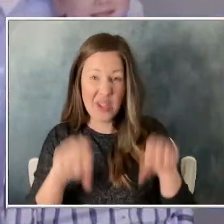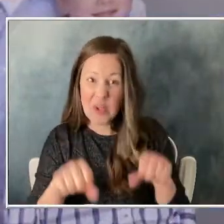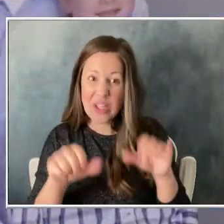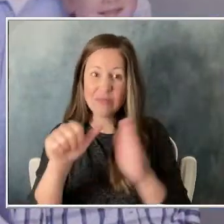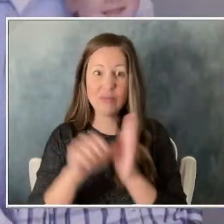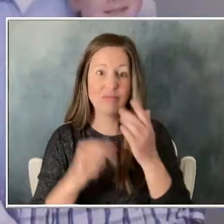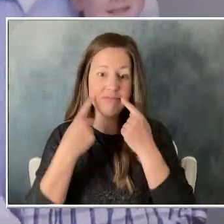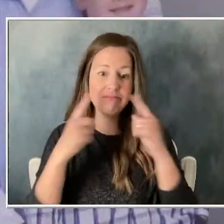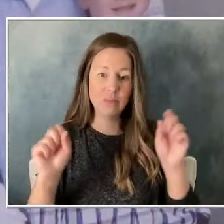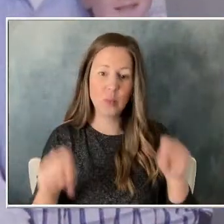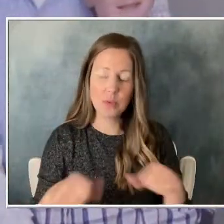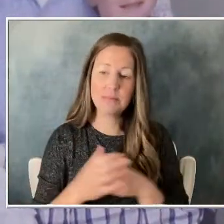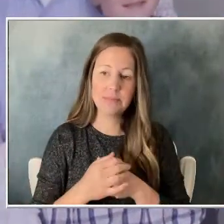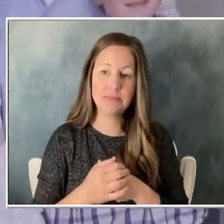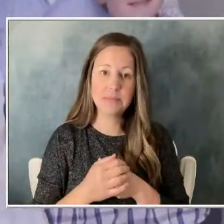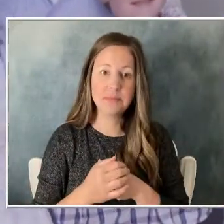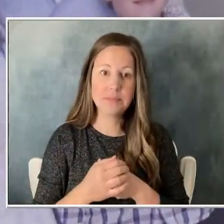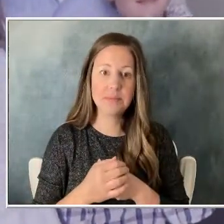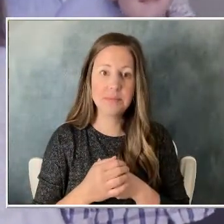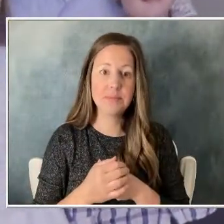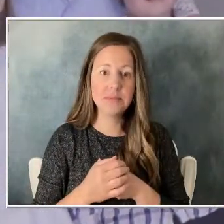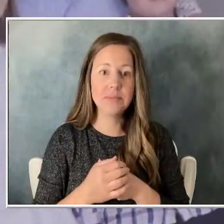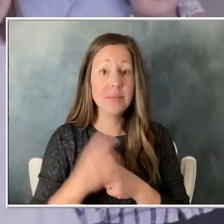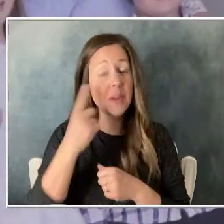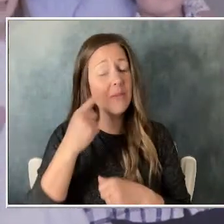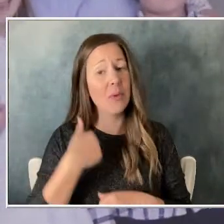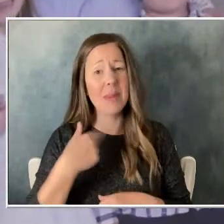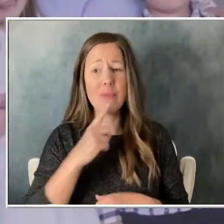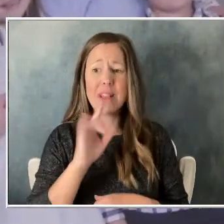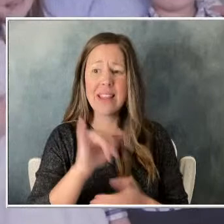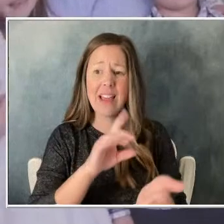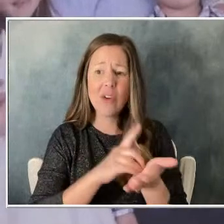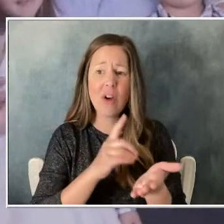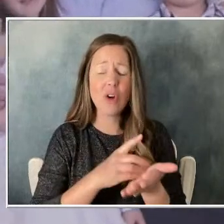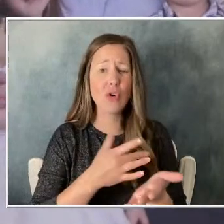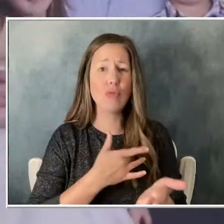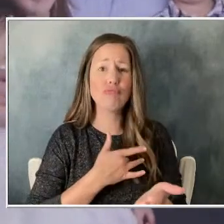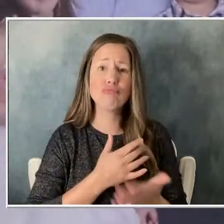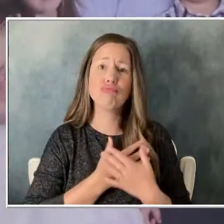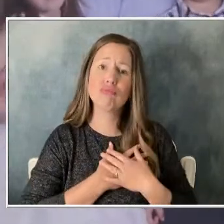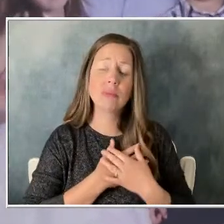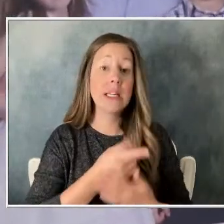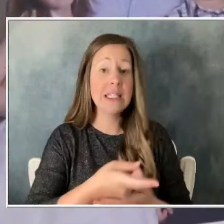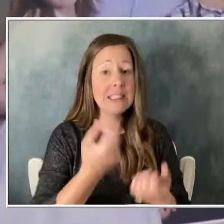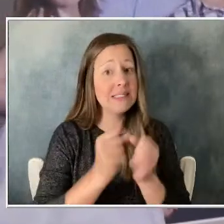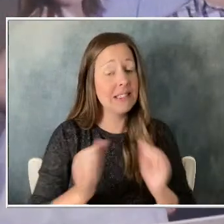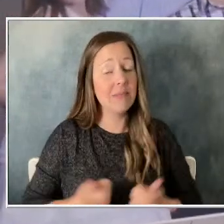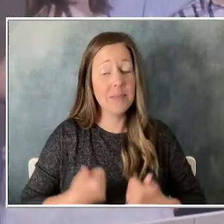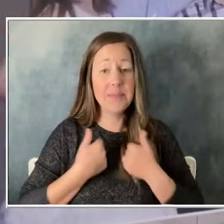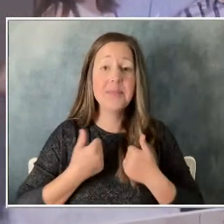a big heart, and he's a lifesaver.